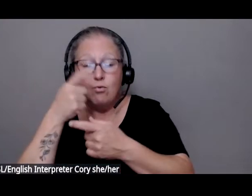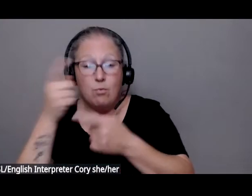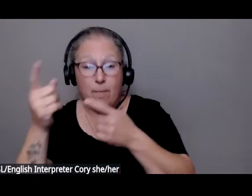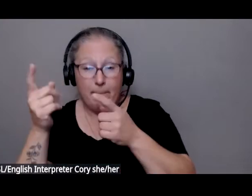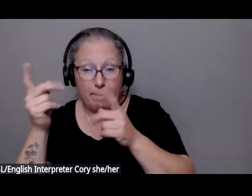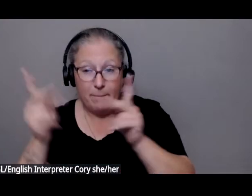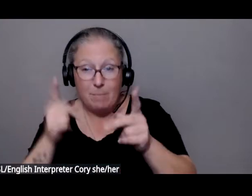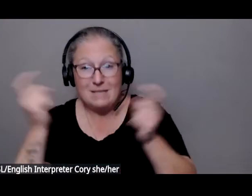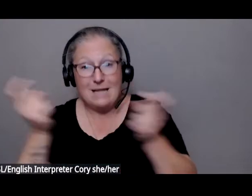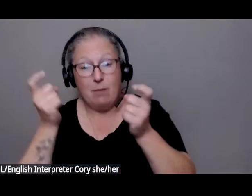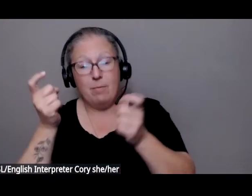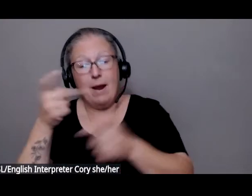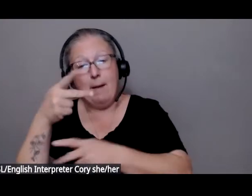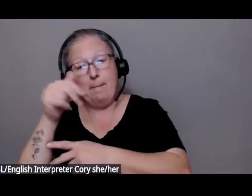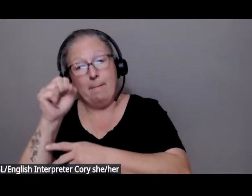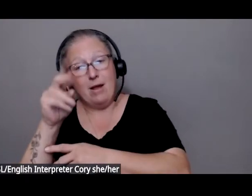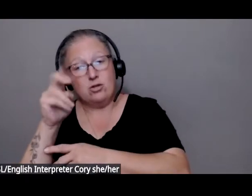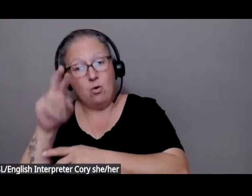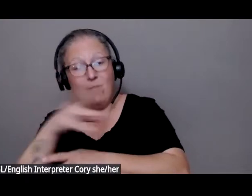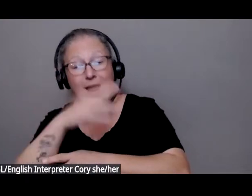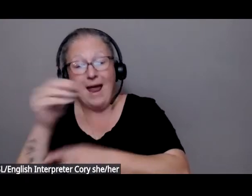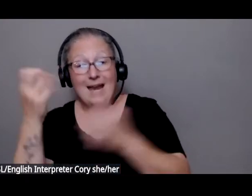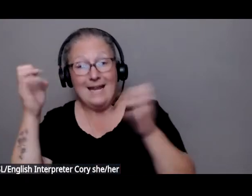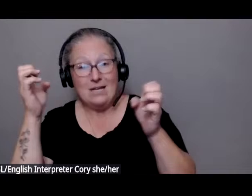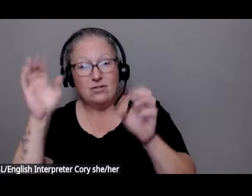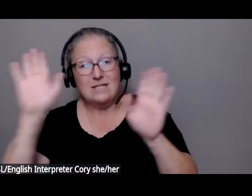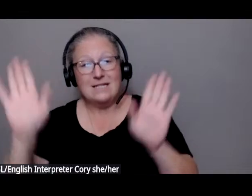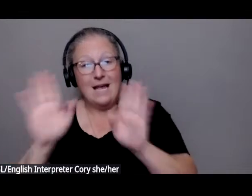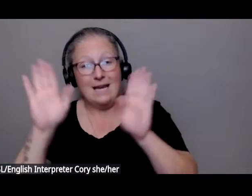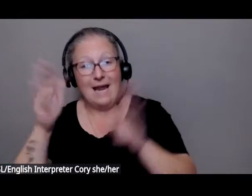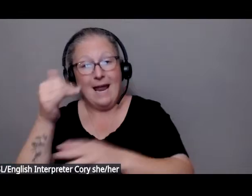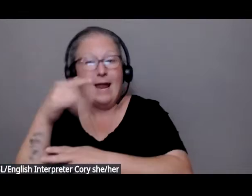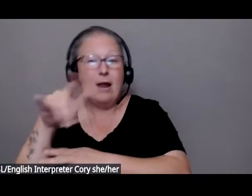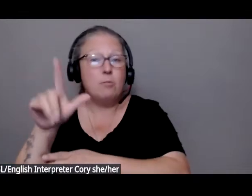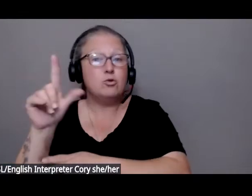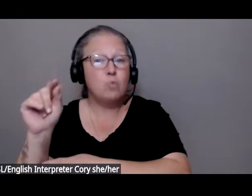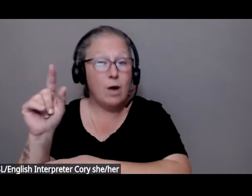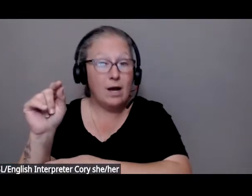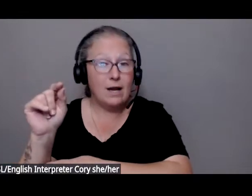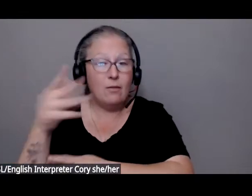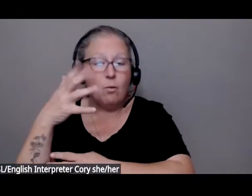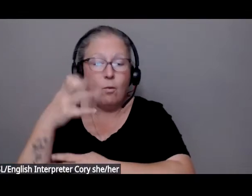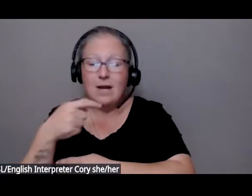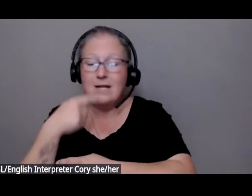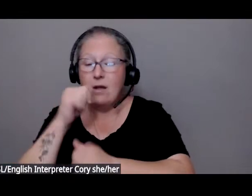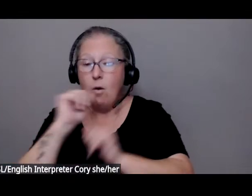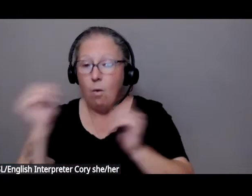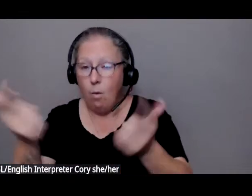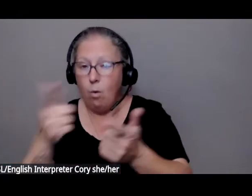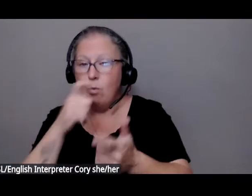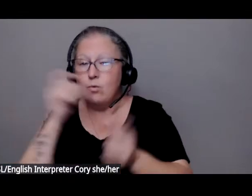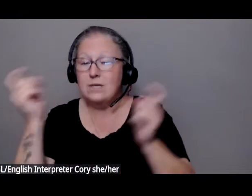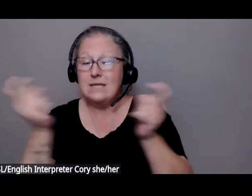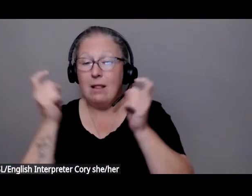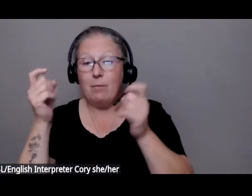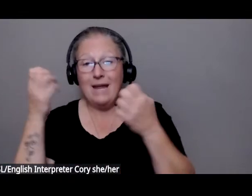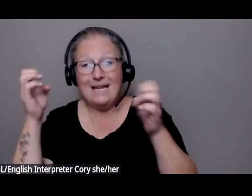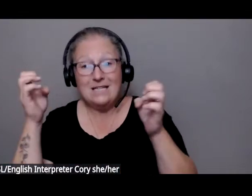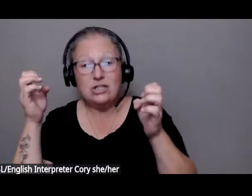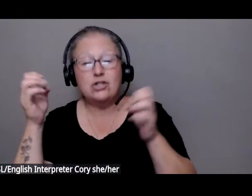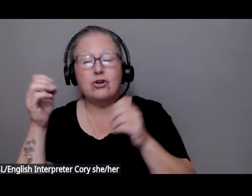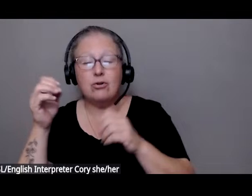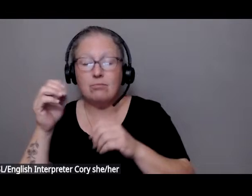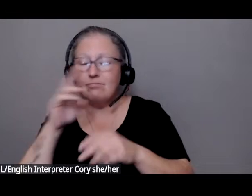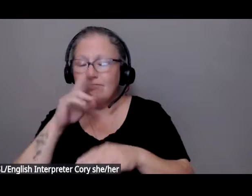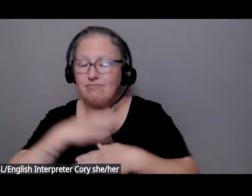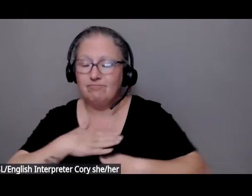Passover. And we also have Easter, which is Sunday, April 20th. And we wish all who celebrate Easter a fun